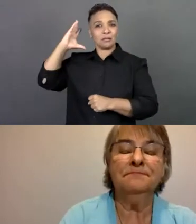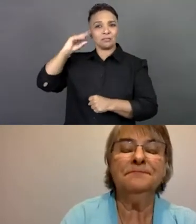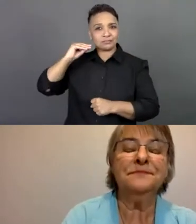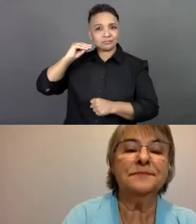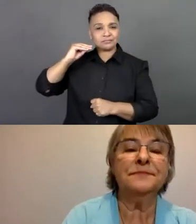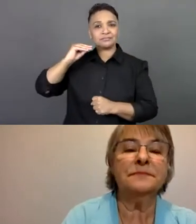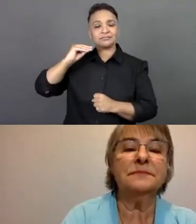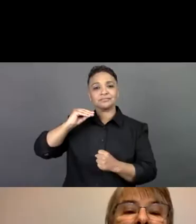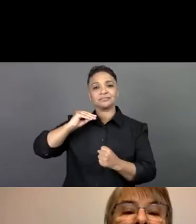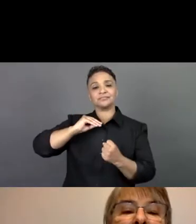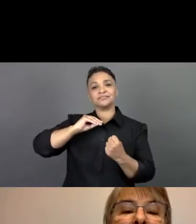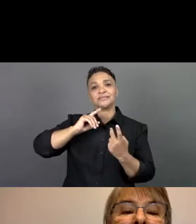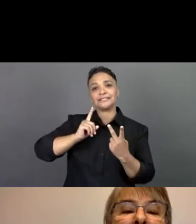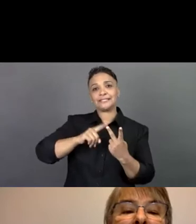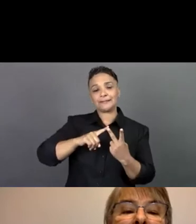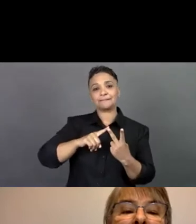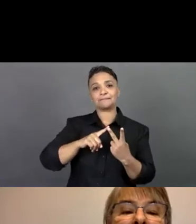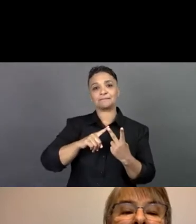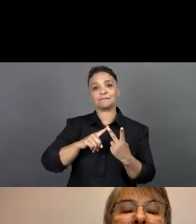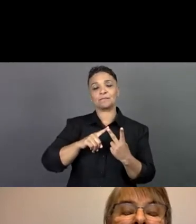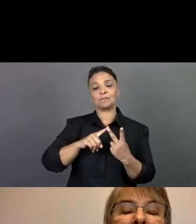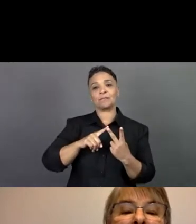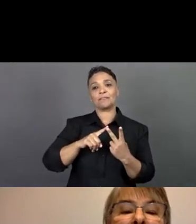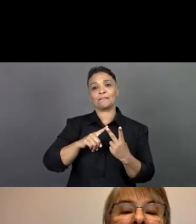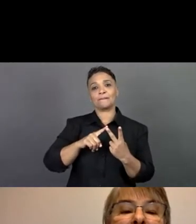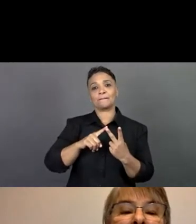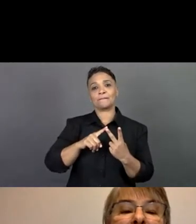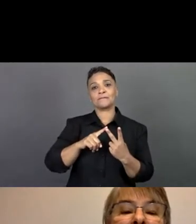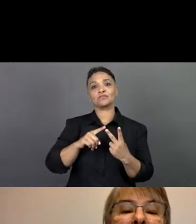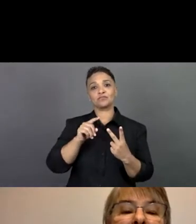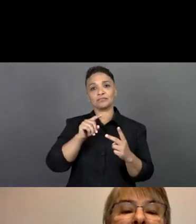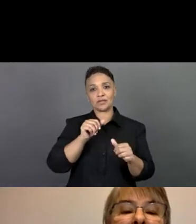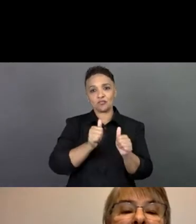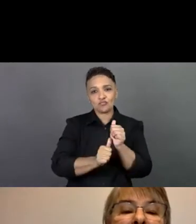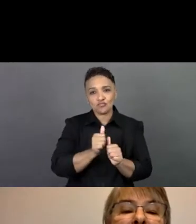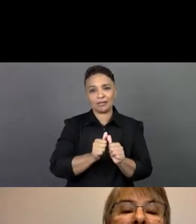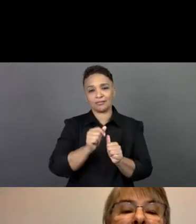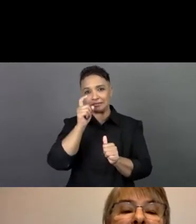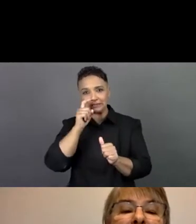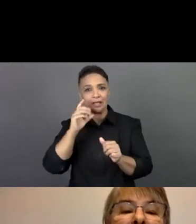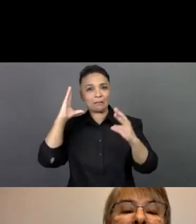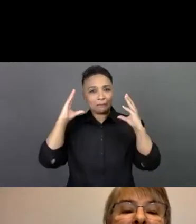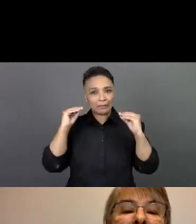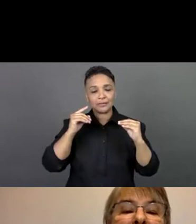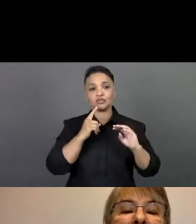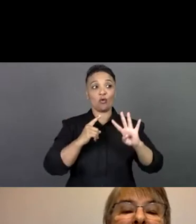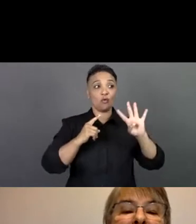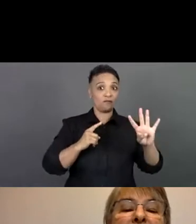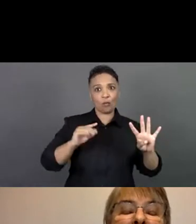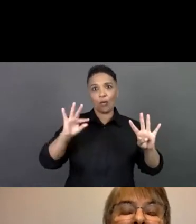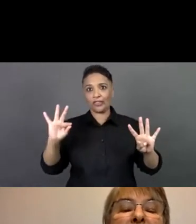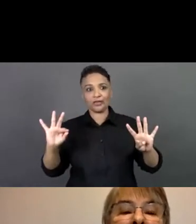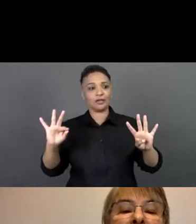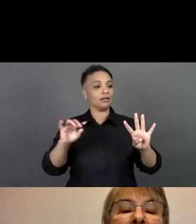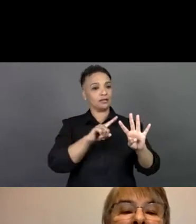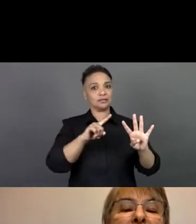becoming deaf, and siblings have started losing hearing. So there was more deafness in the family.